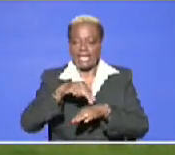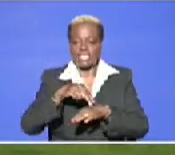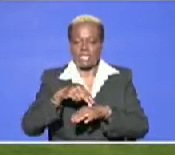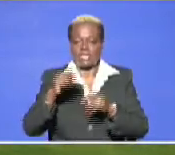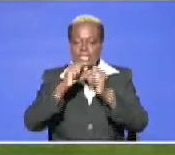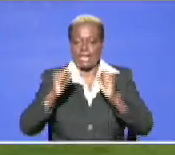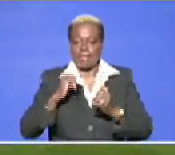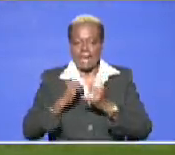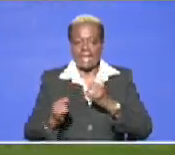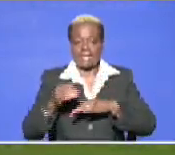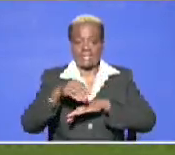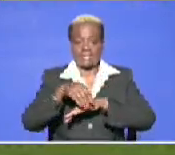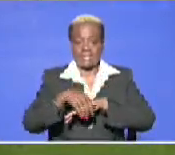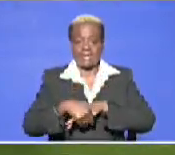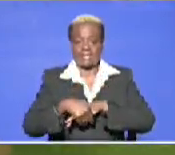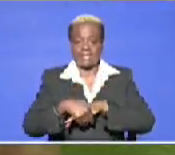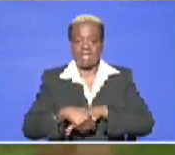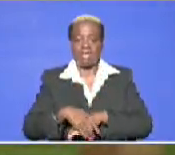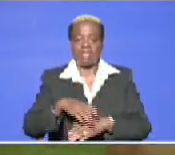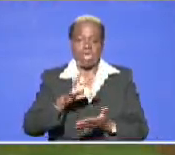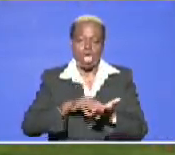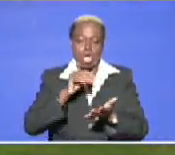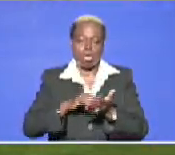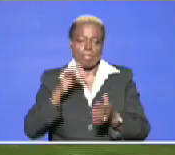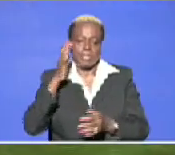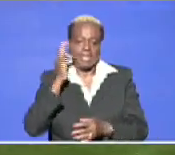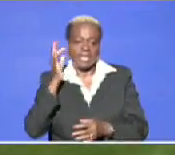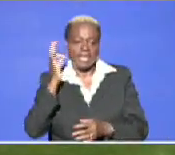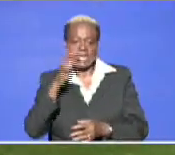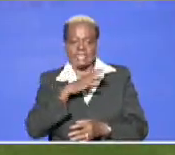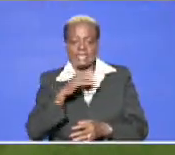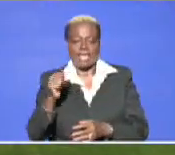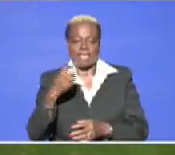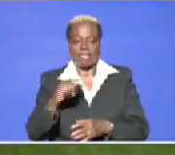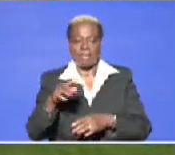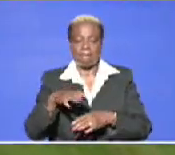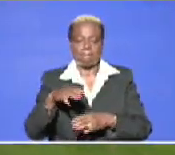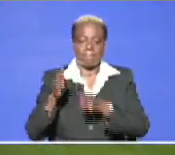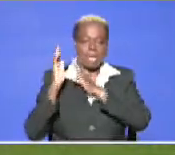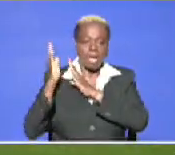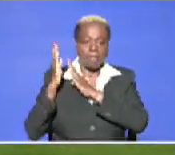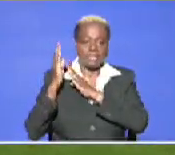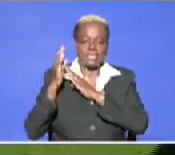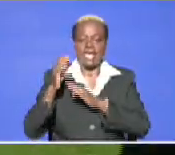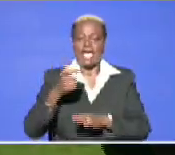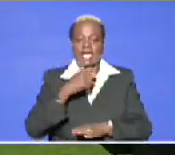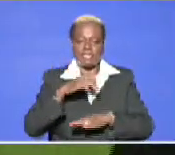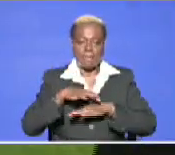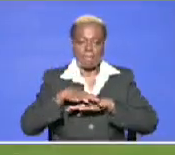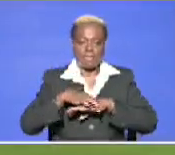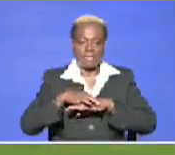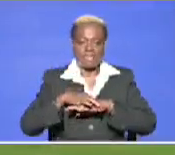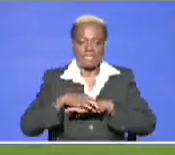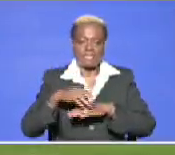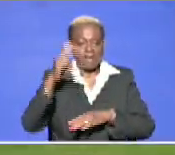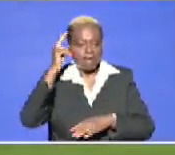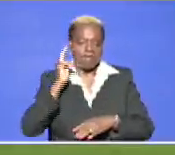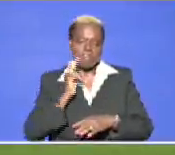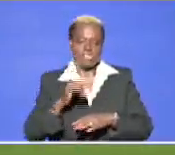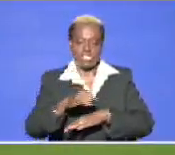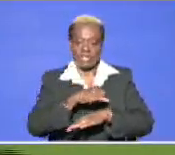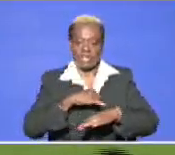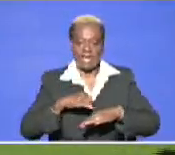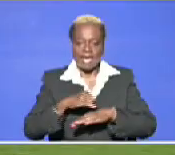night, the site of the CONCACAF League of Nations matchup between the Bahamas and the British Virgin Islands, as the teams faced off on the pitch for the